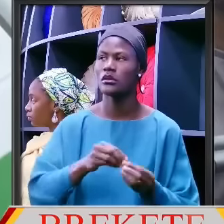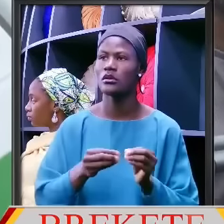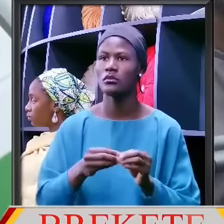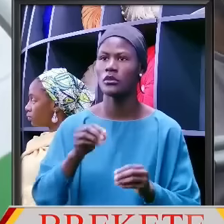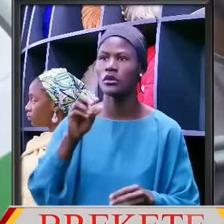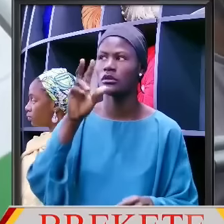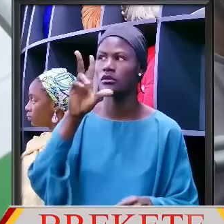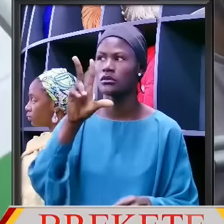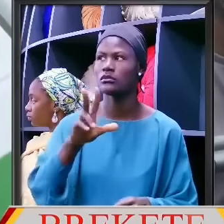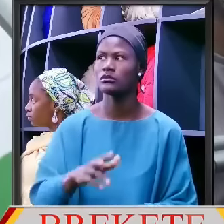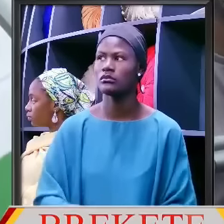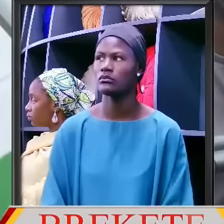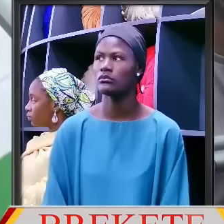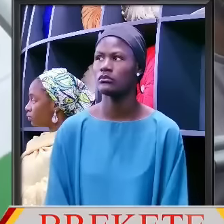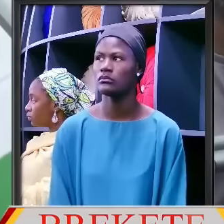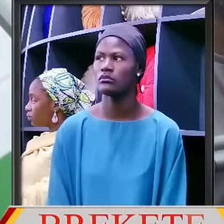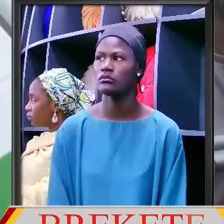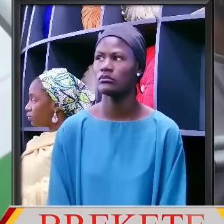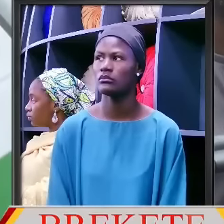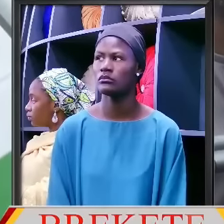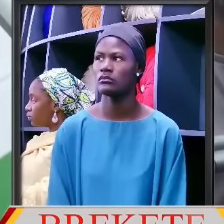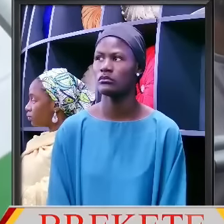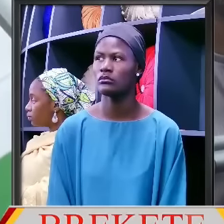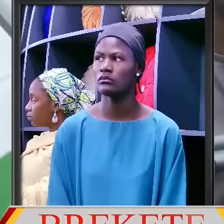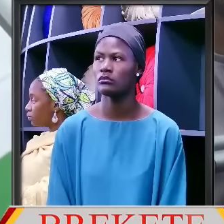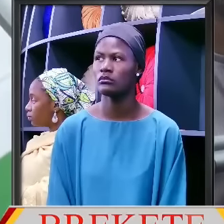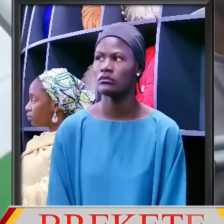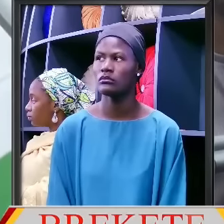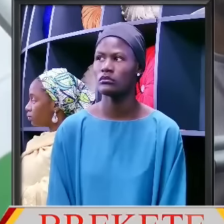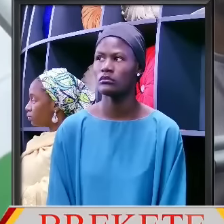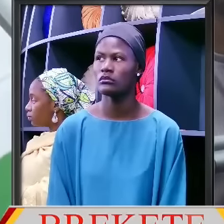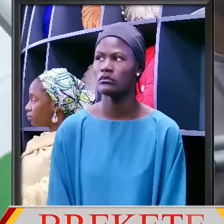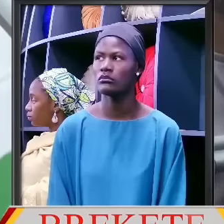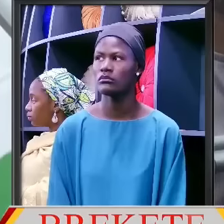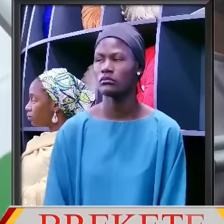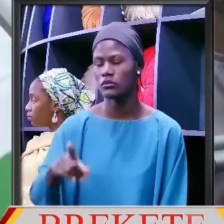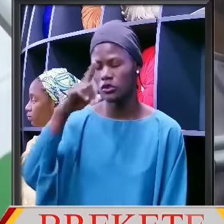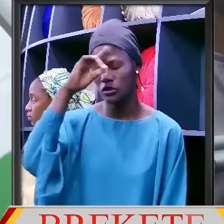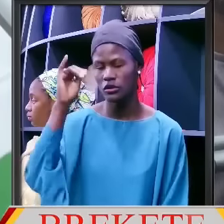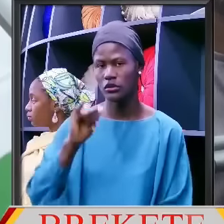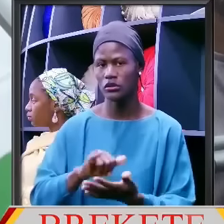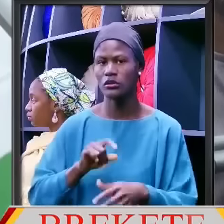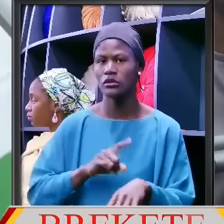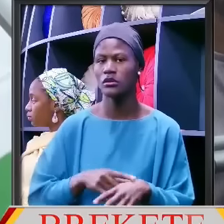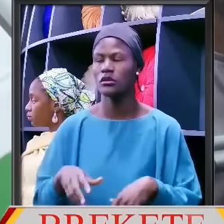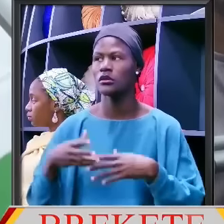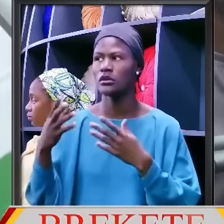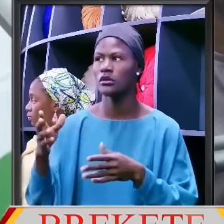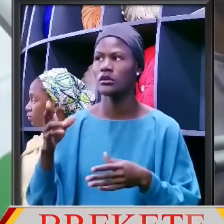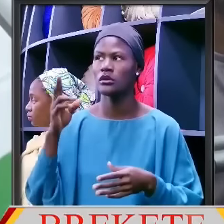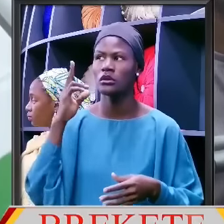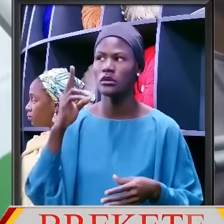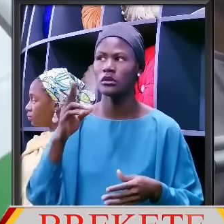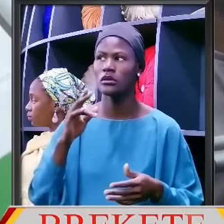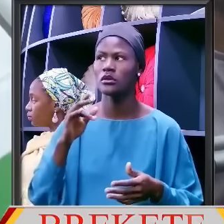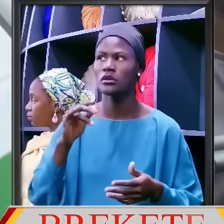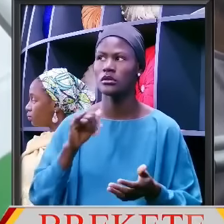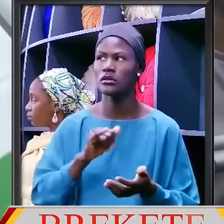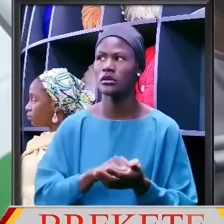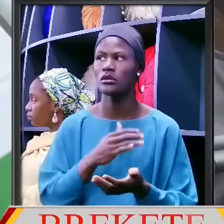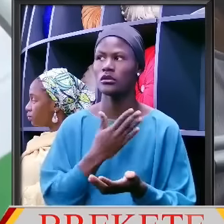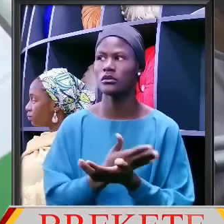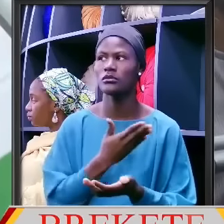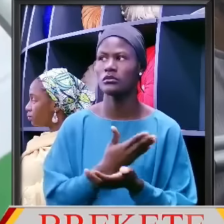house number three. I lose the house. You sell them? I didn't sell it. I lose it from because I when I gave him that $50,000, I borrowed it from